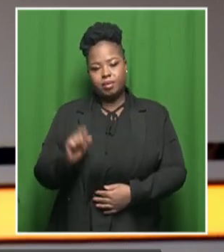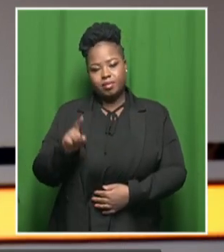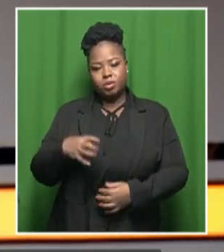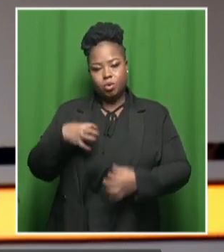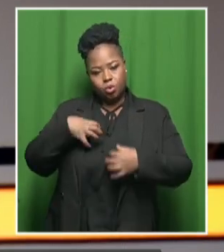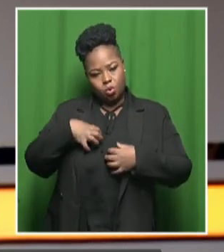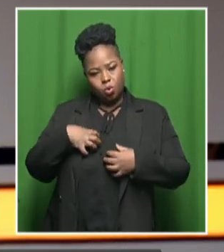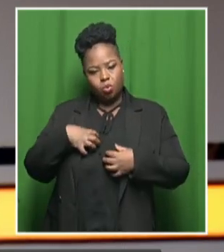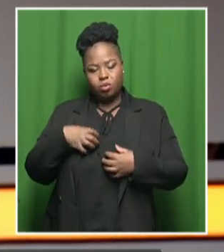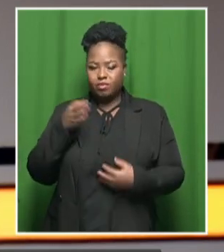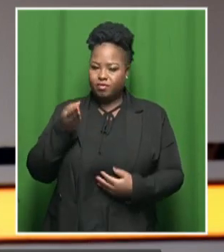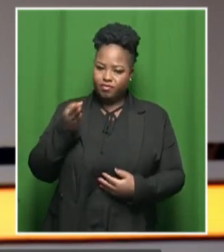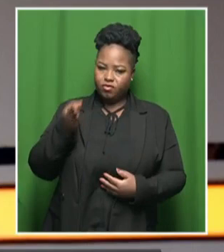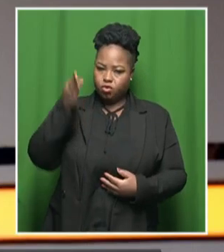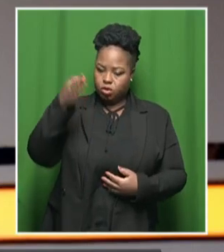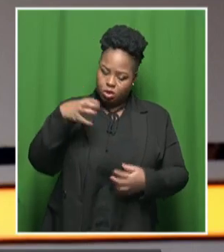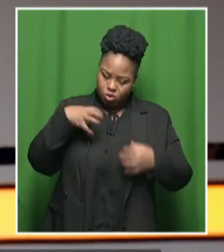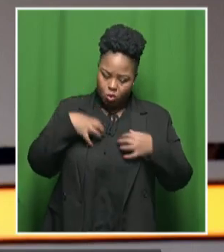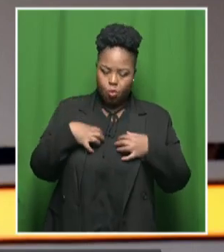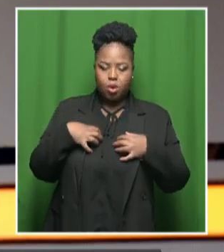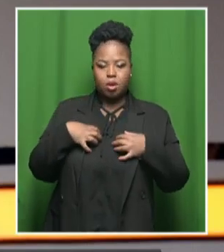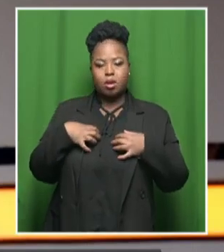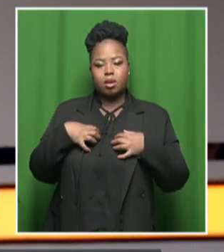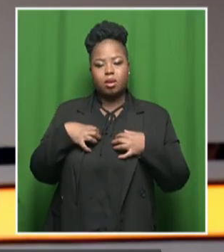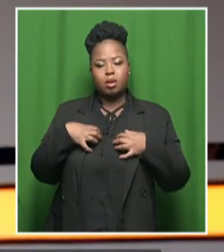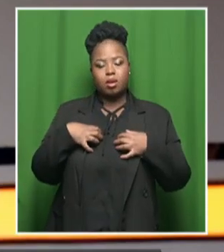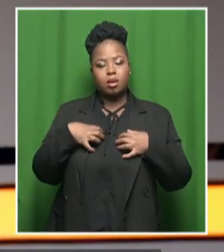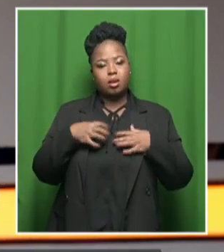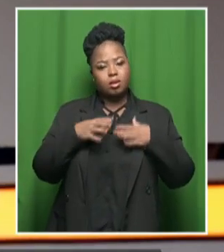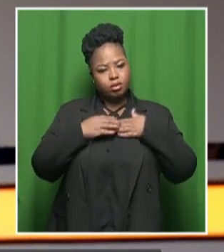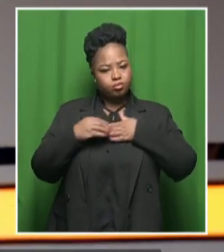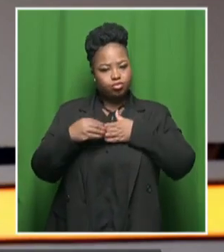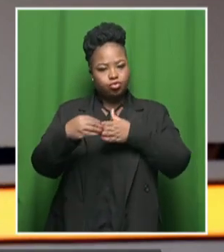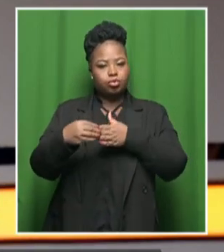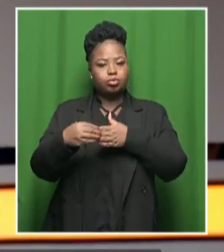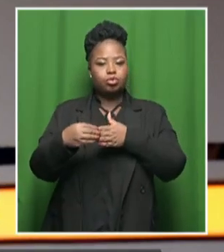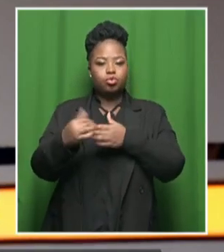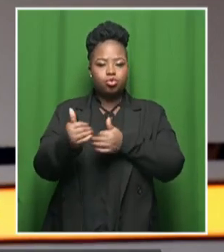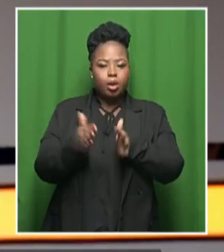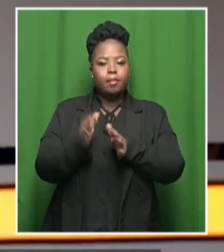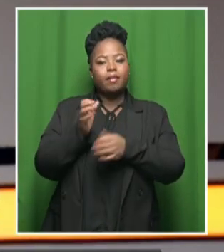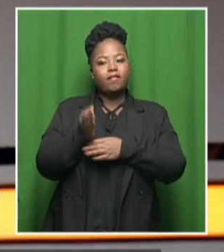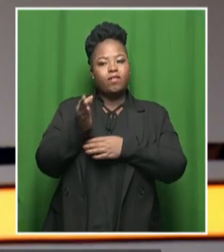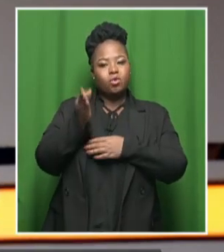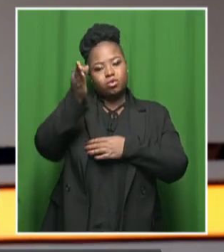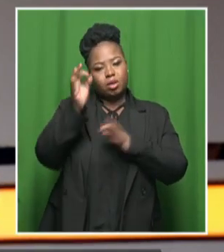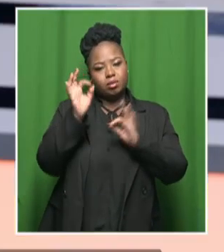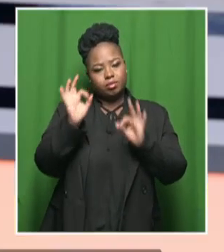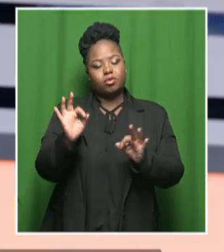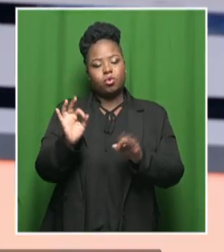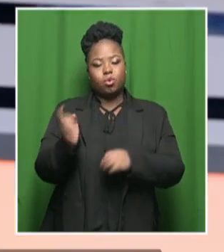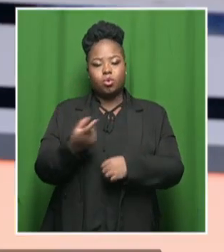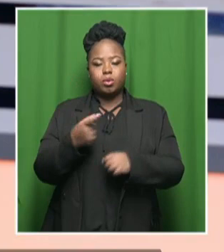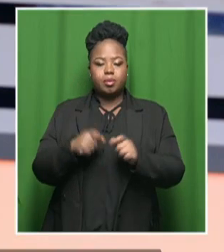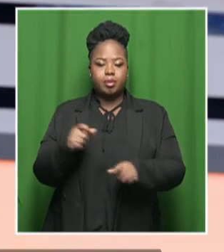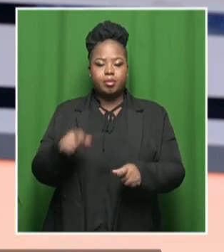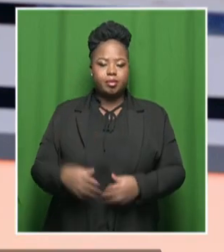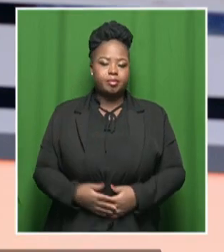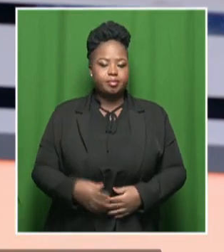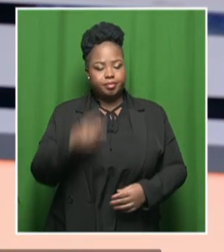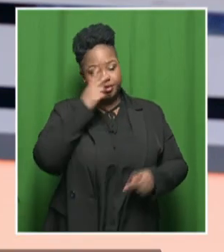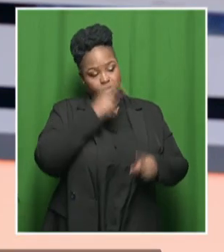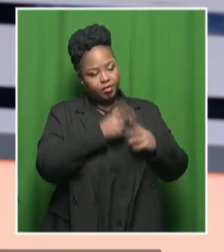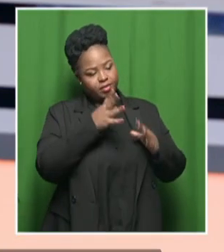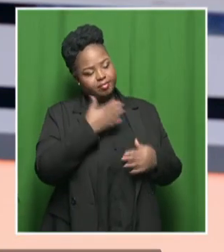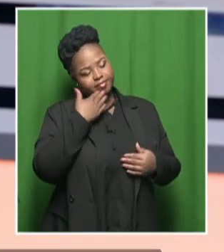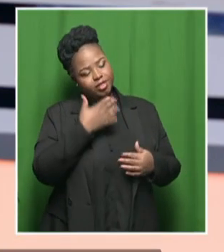its own destiny, to shape a better future for all the people of these continents. Thank you very much.